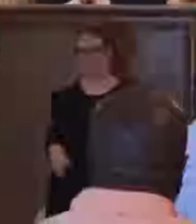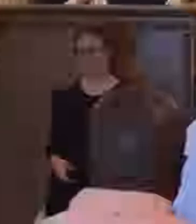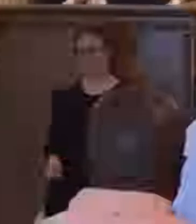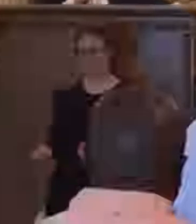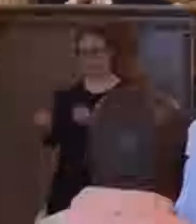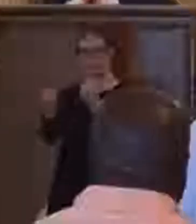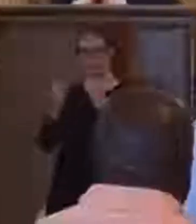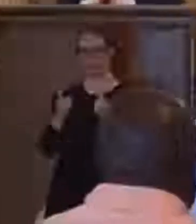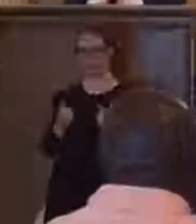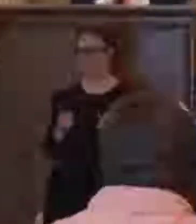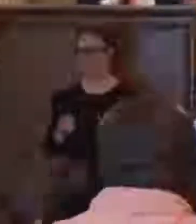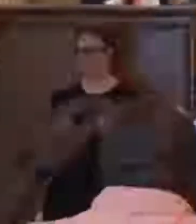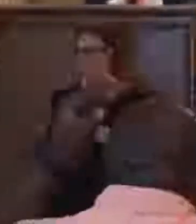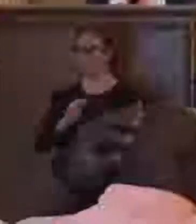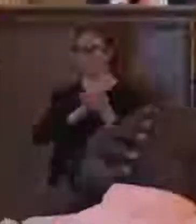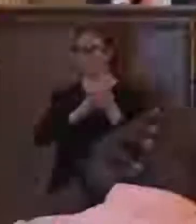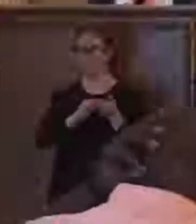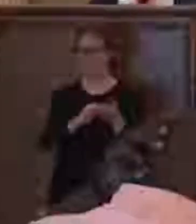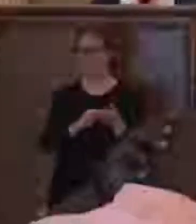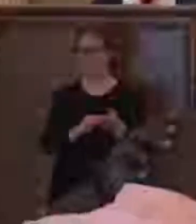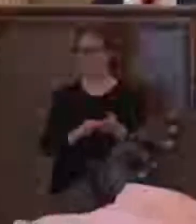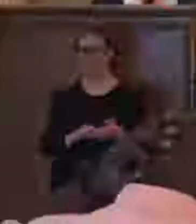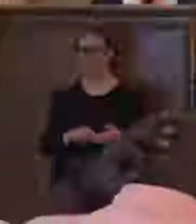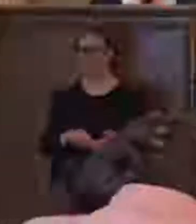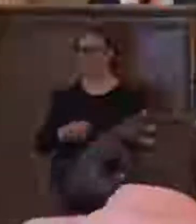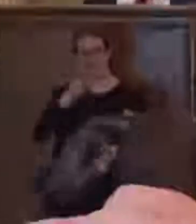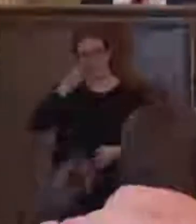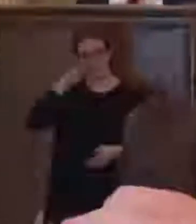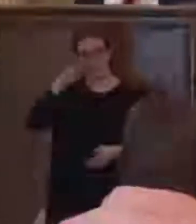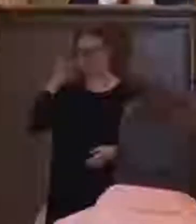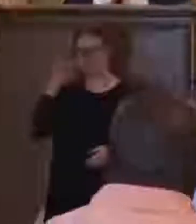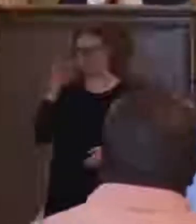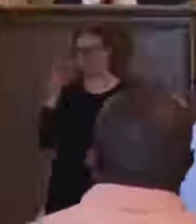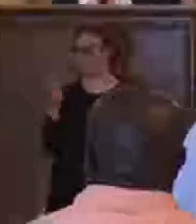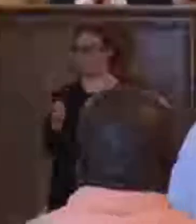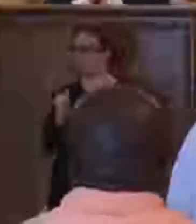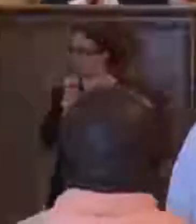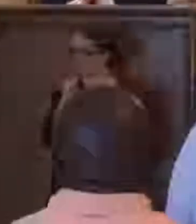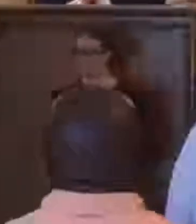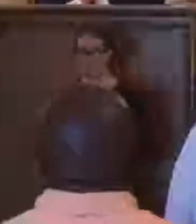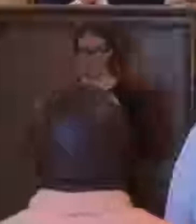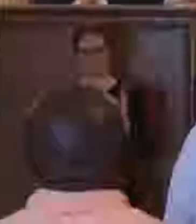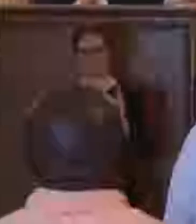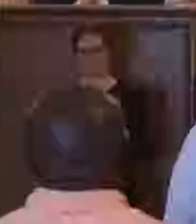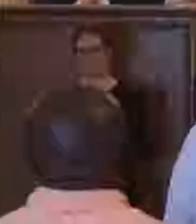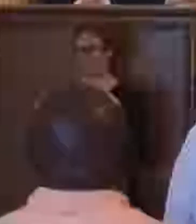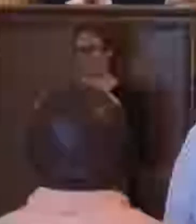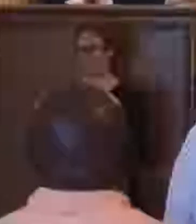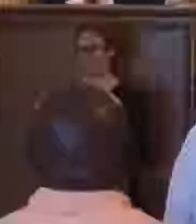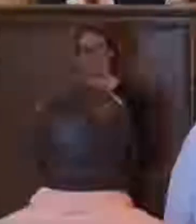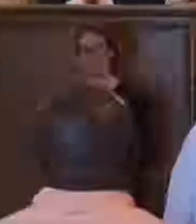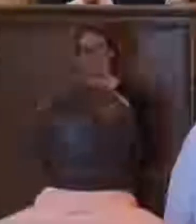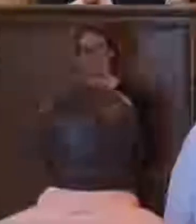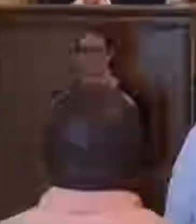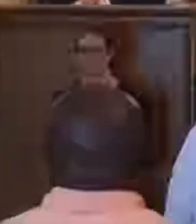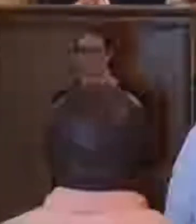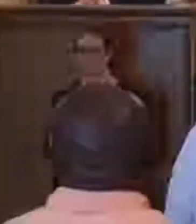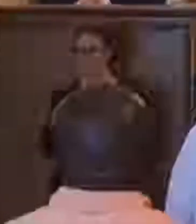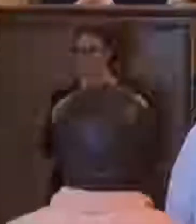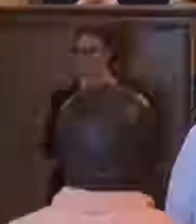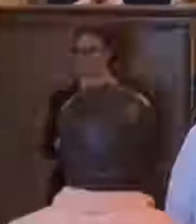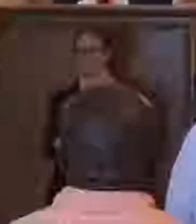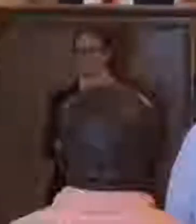unto him, saying, avenge me of mine adversary. Right. He would not for a while, but afterward he said within